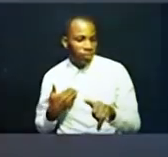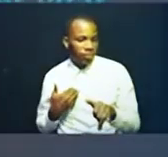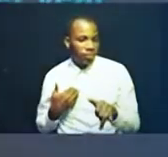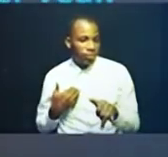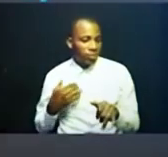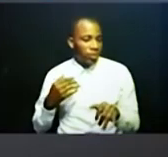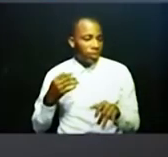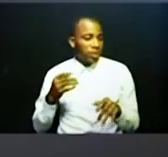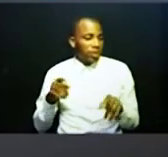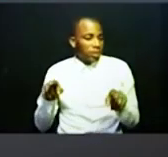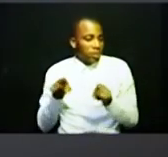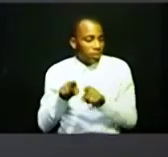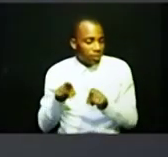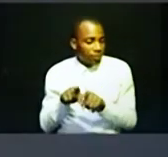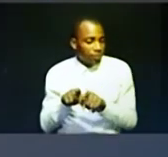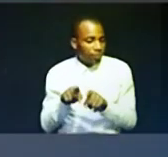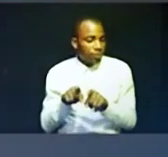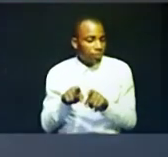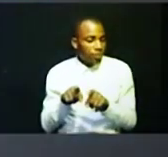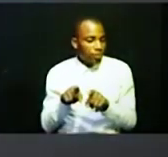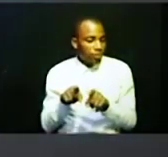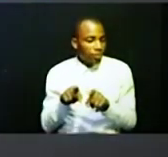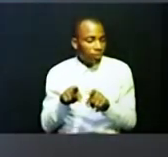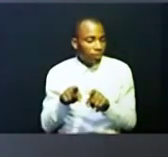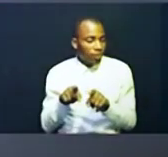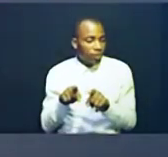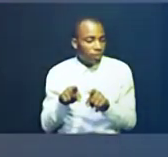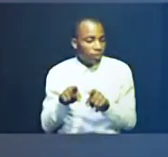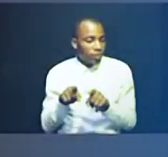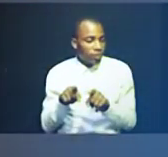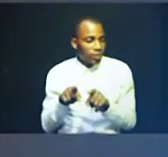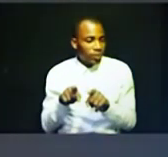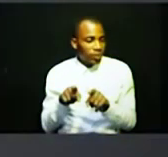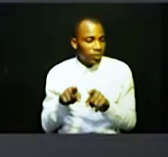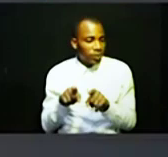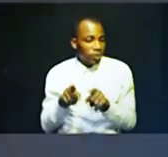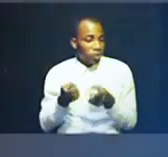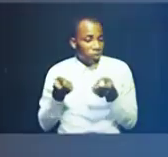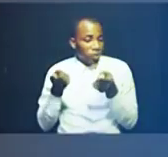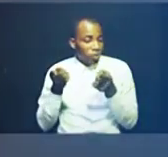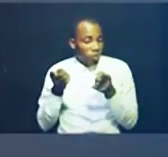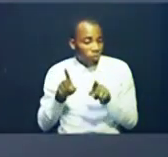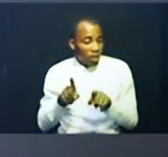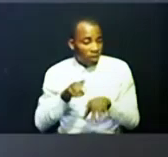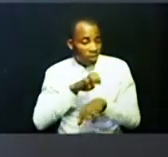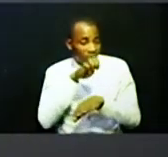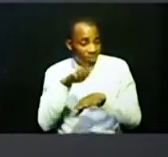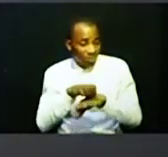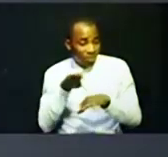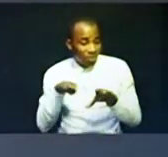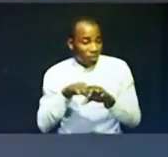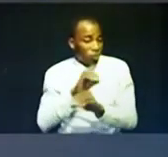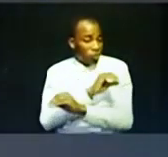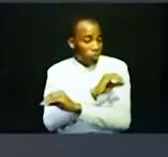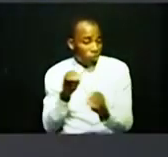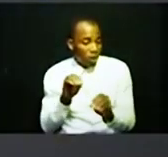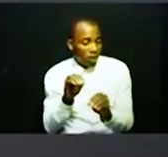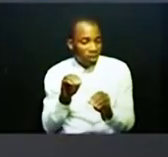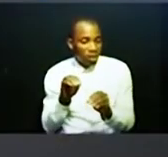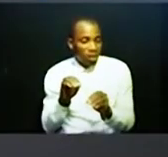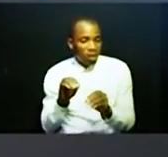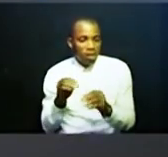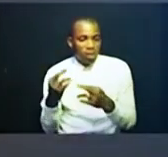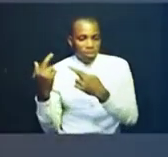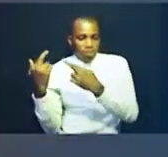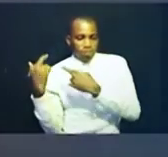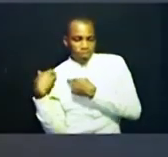have the depths that comes from total sharing year after year. Into me and fa ocha